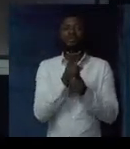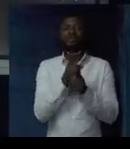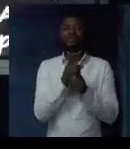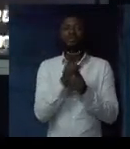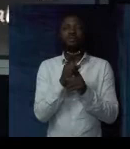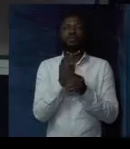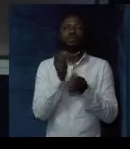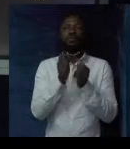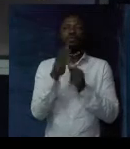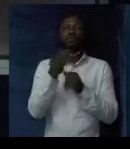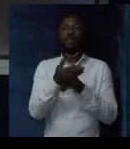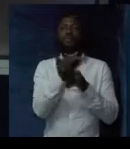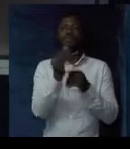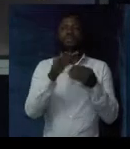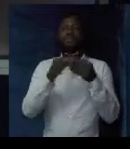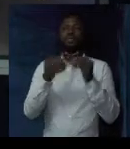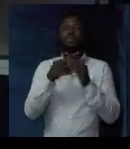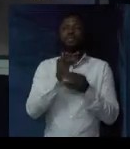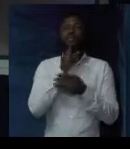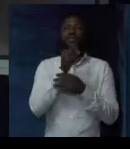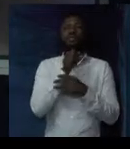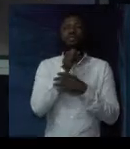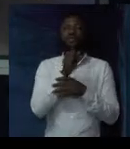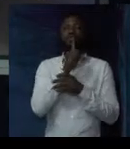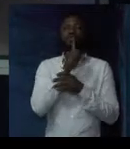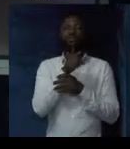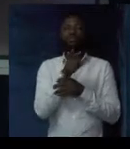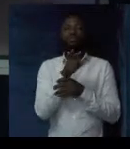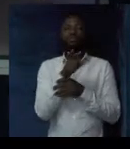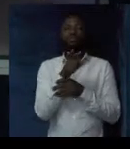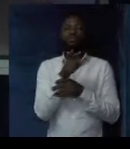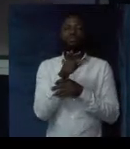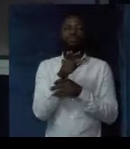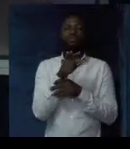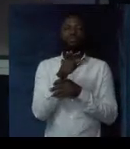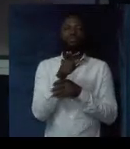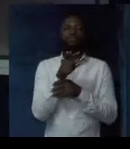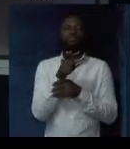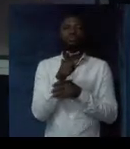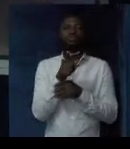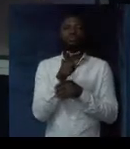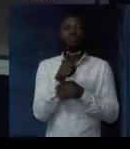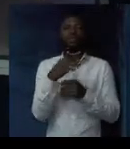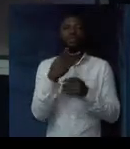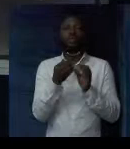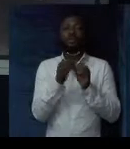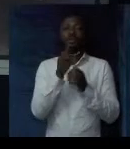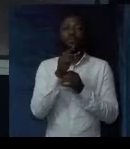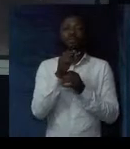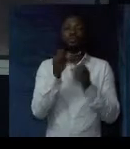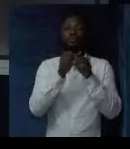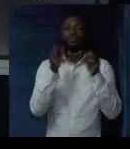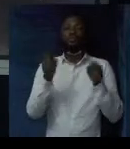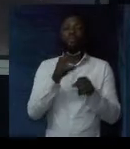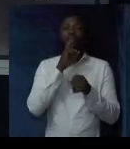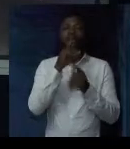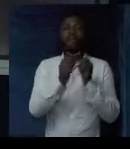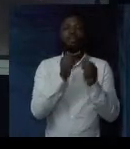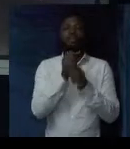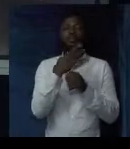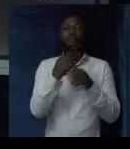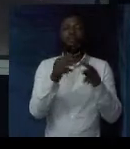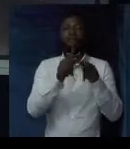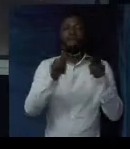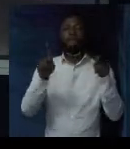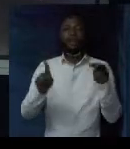friend. Now, which of these statements is not true? So the first one is squares are a